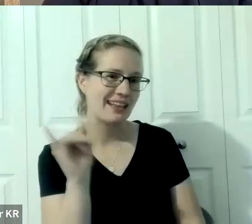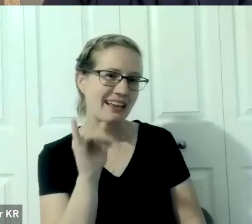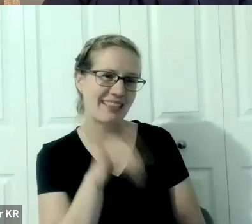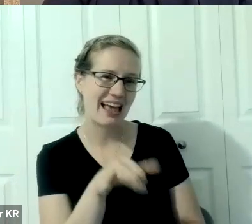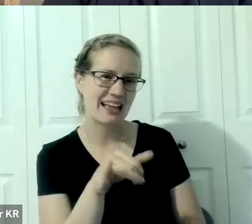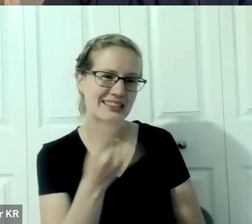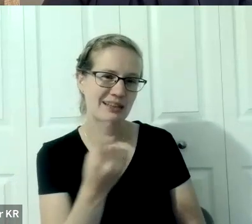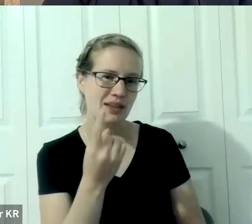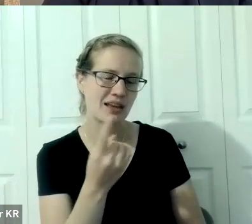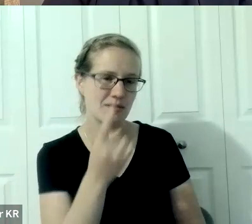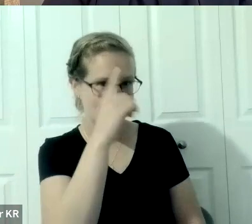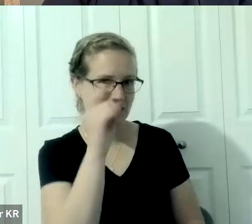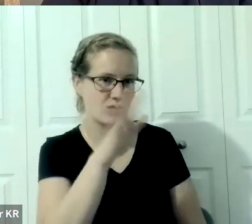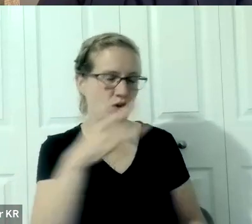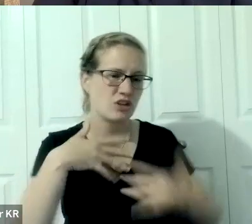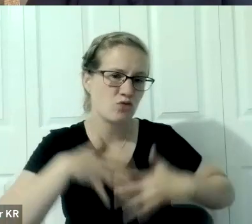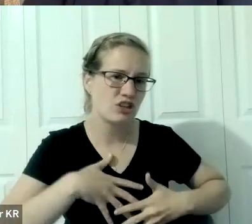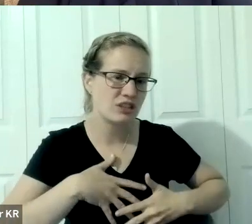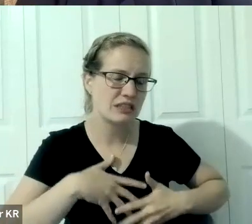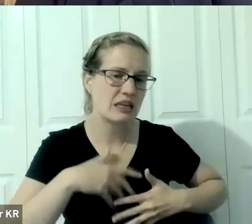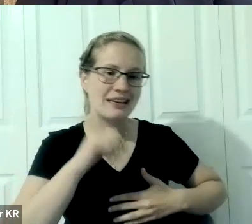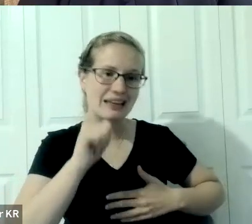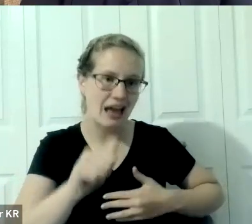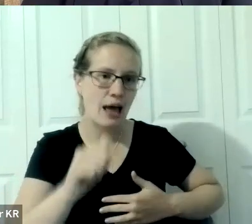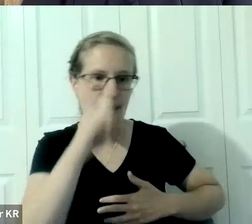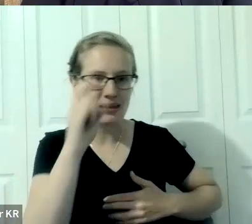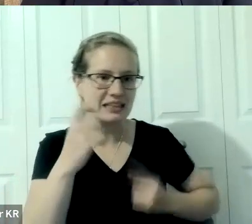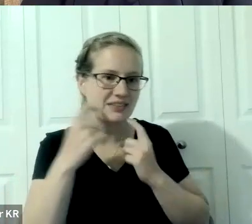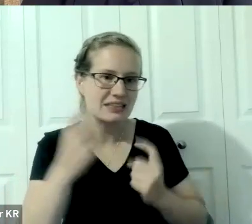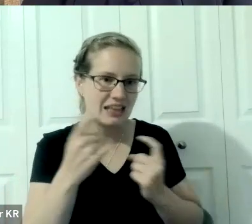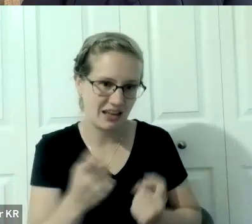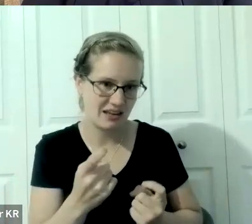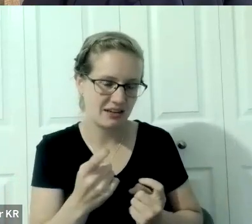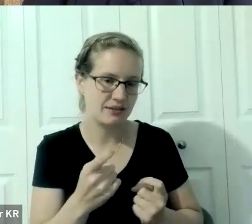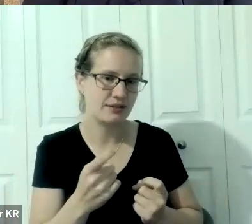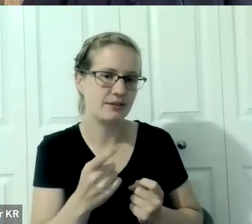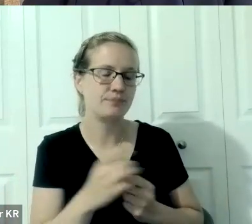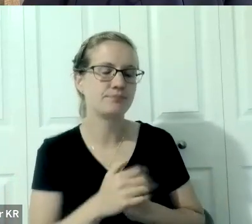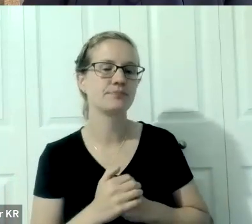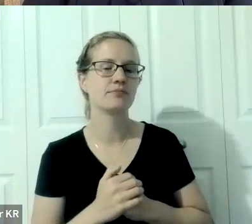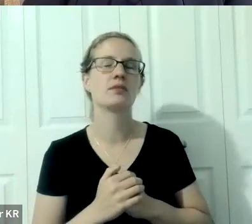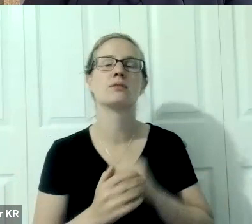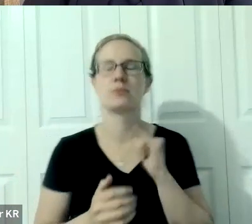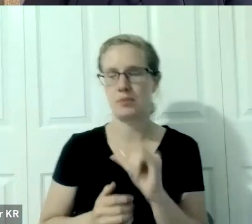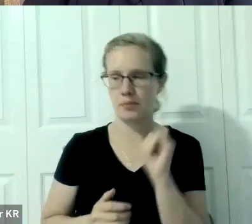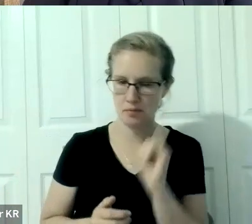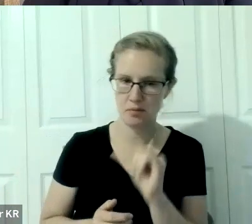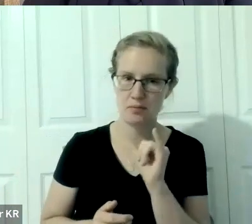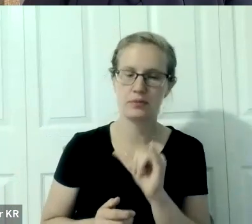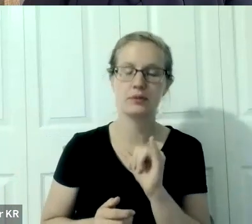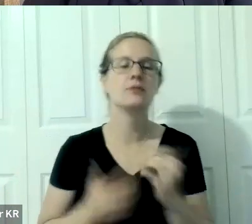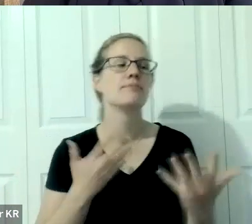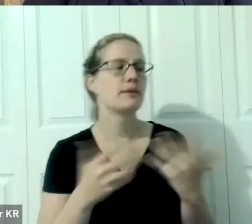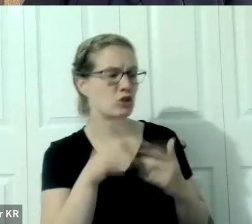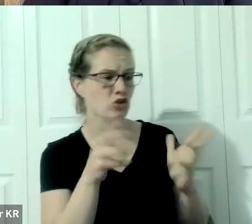something that's being caused by your depression and not by any sinfulness that you've got going on. So maybe you need to